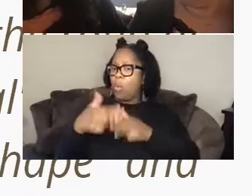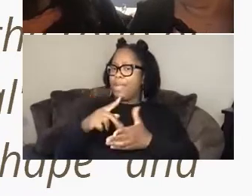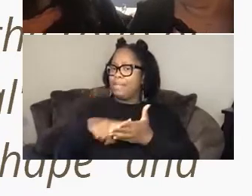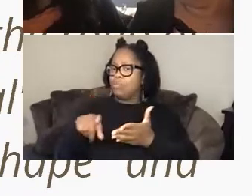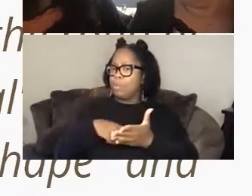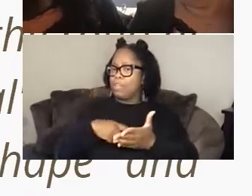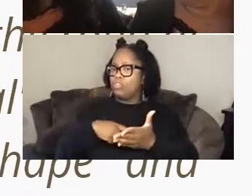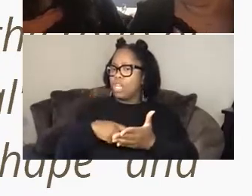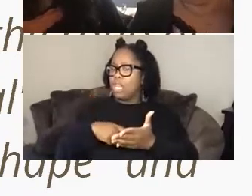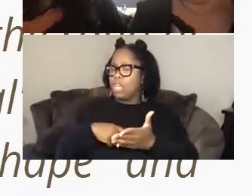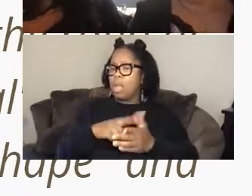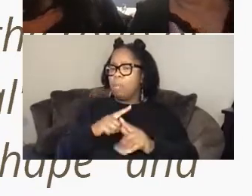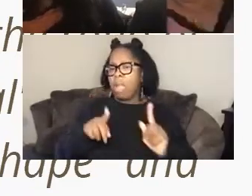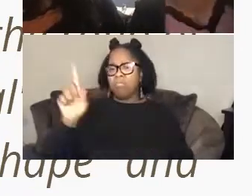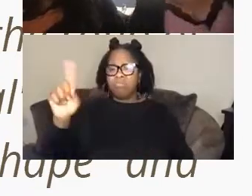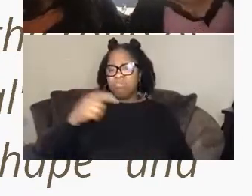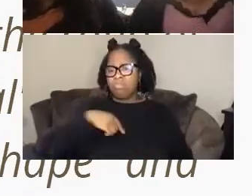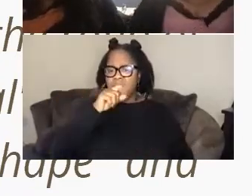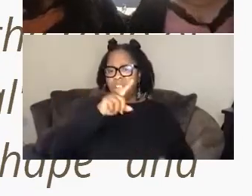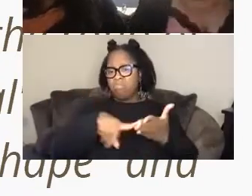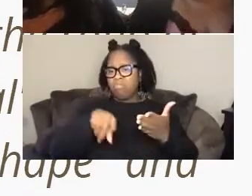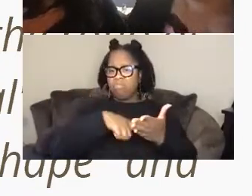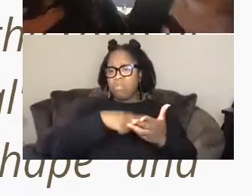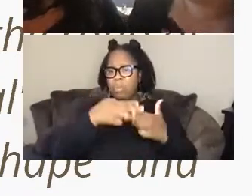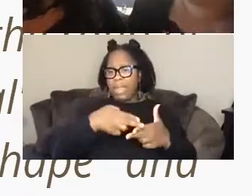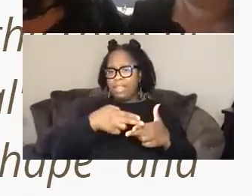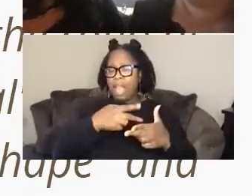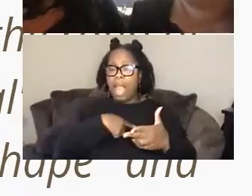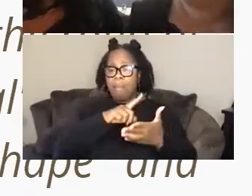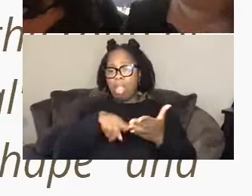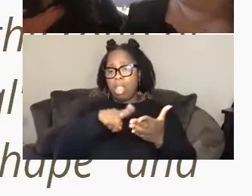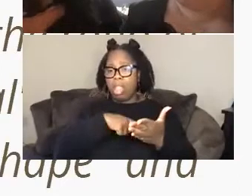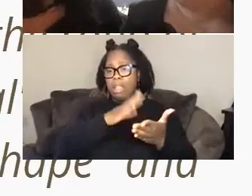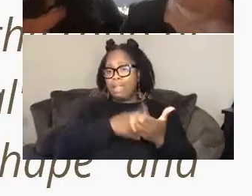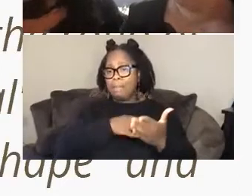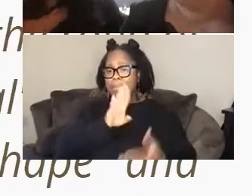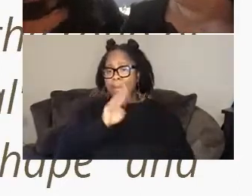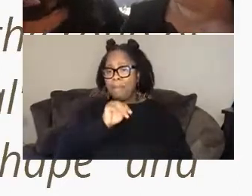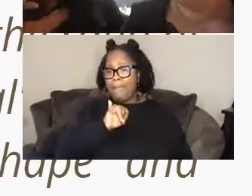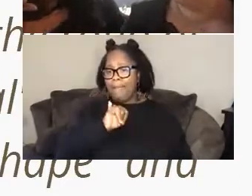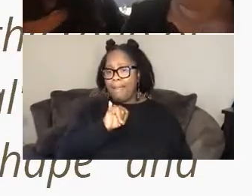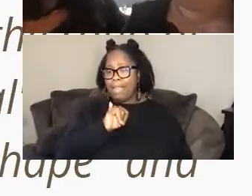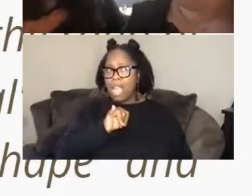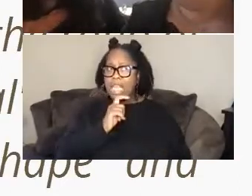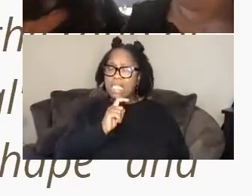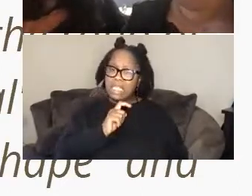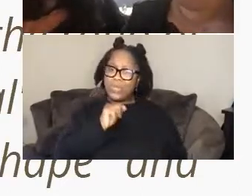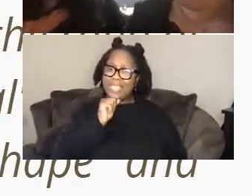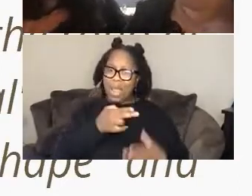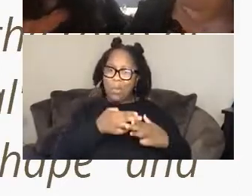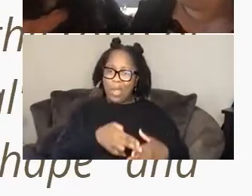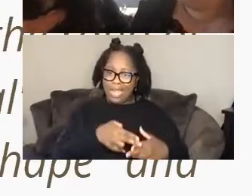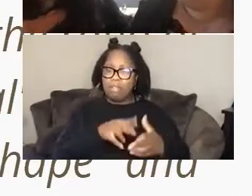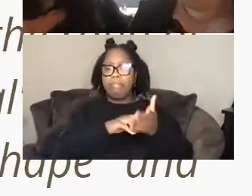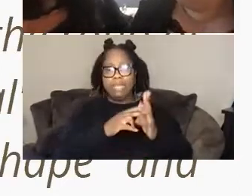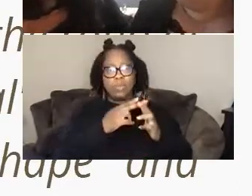well, it's not weight discrimination, it's BMI that we're concerned about. That's not technically just weight, it's weight in ratio